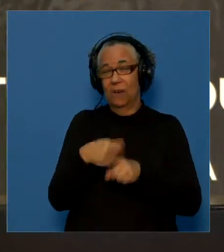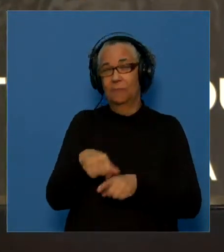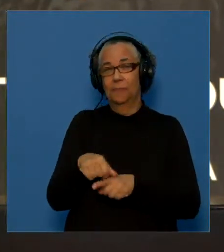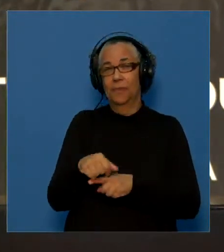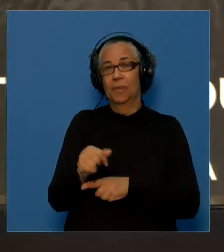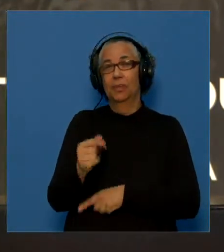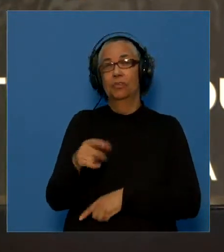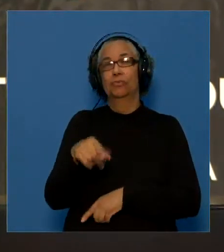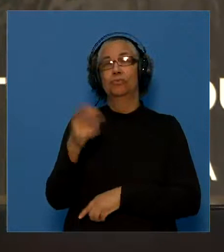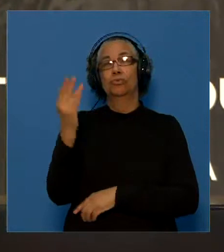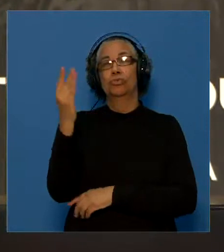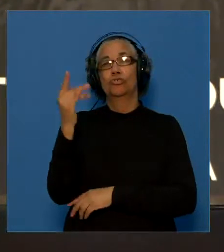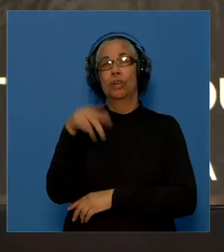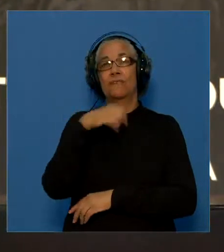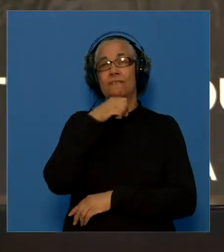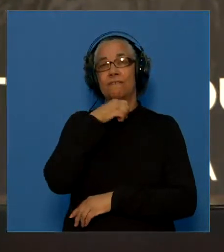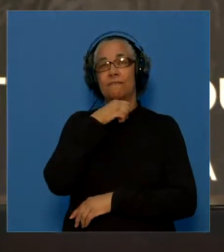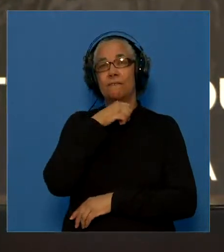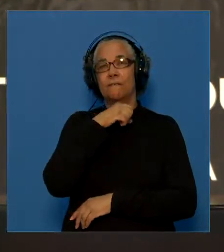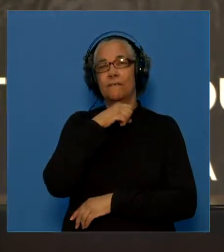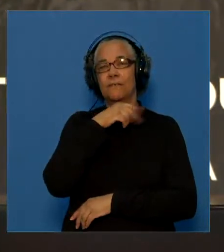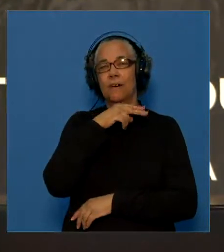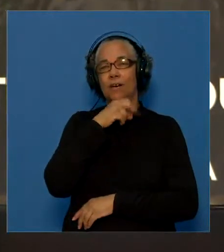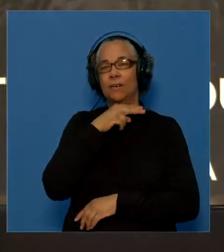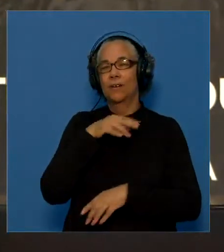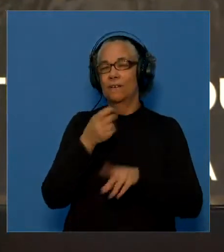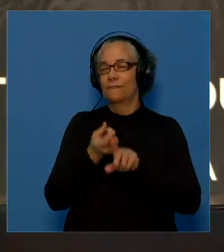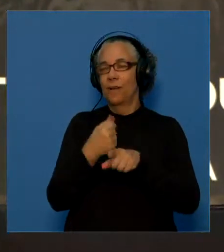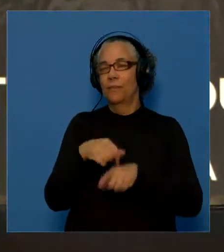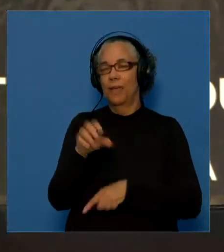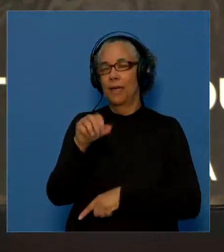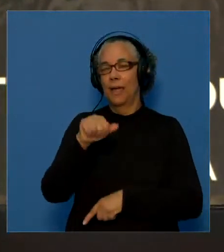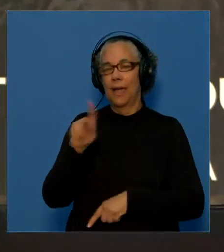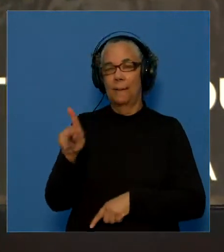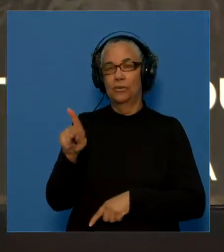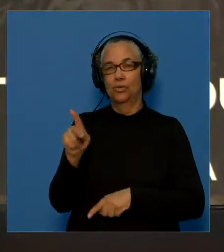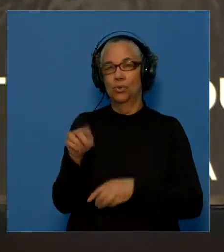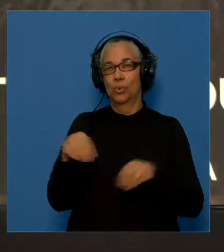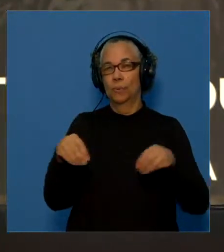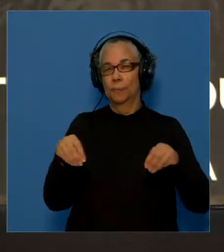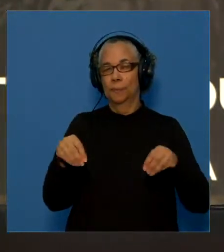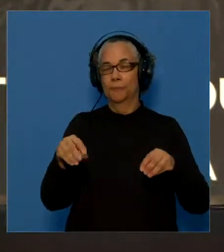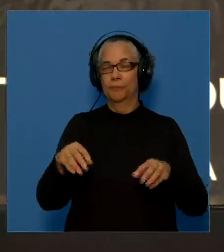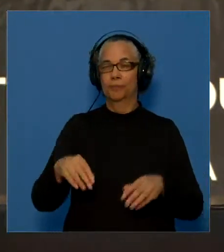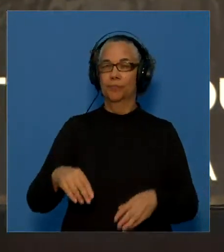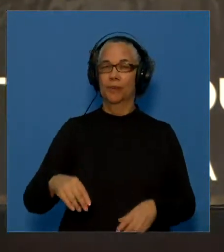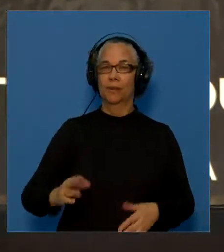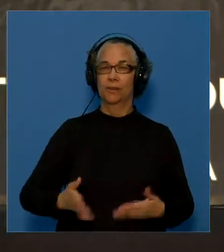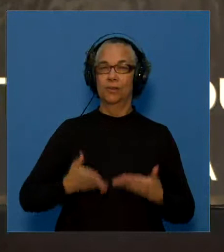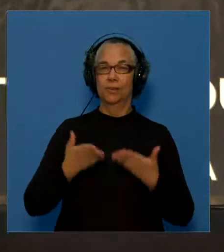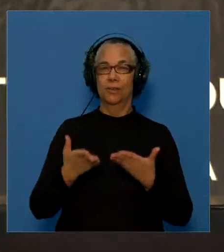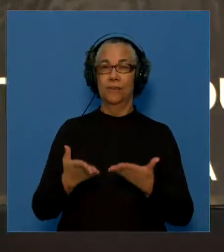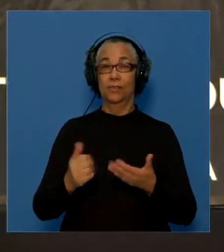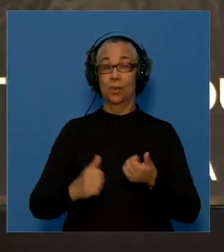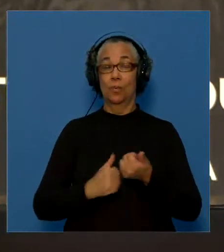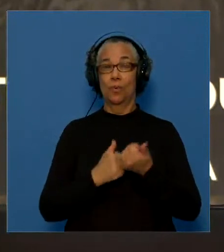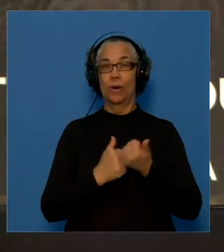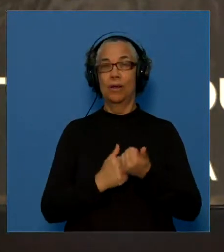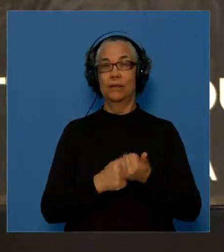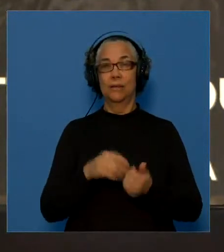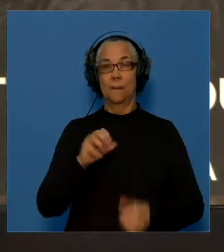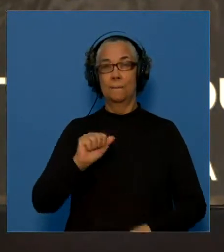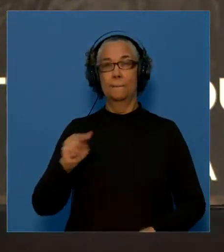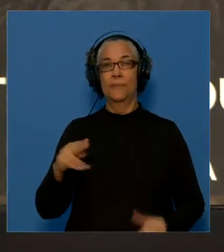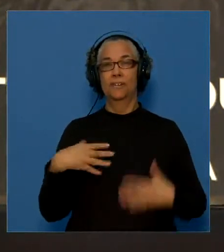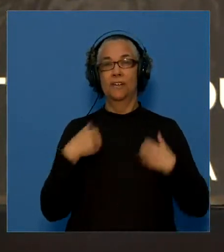app, which can be downloaded from your app store. To provide support, as the Minister of Health